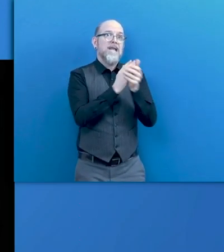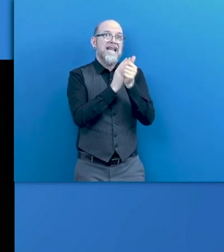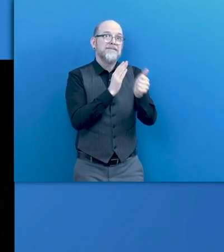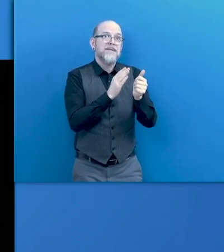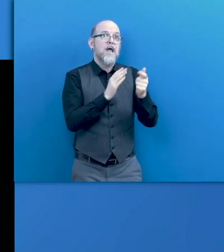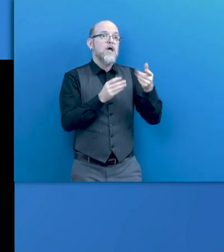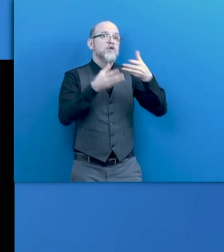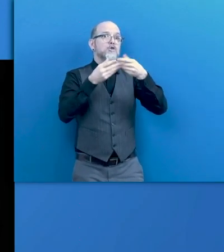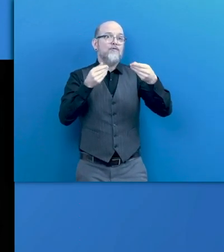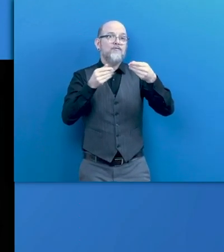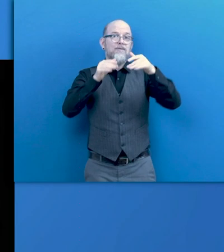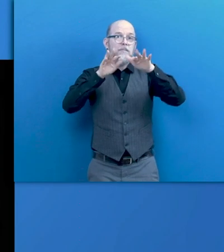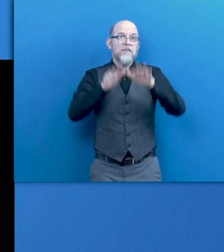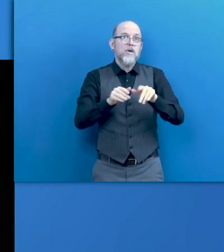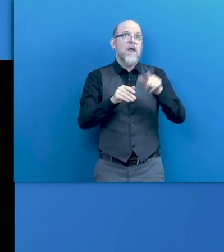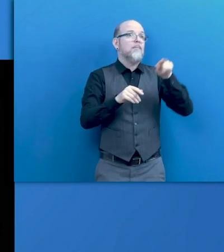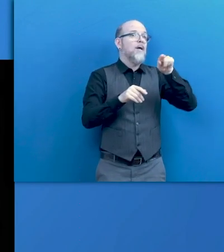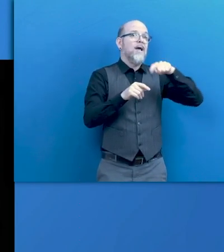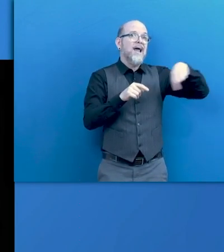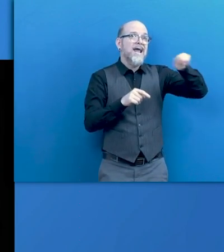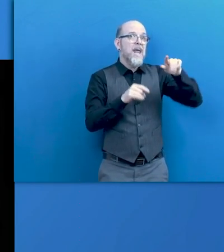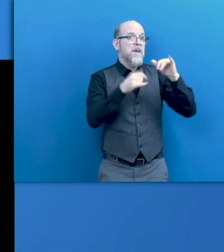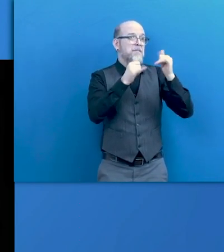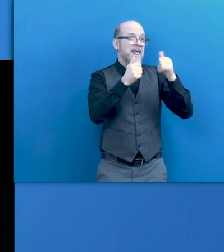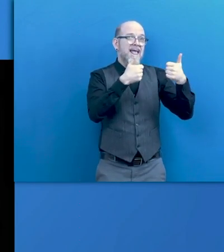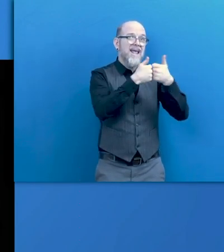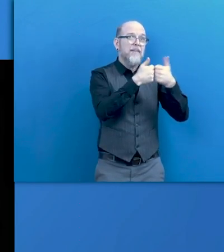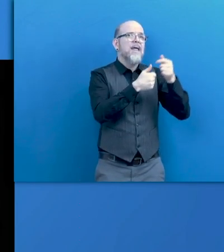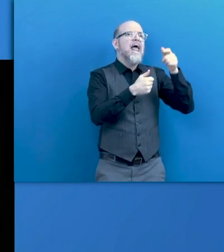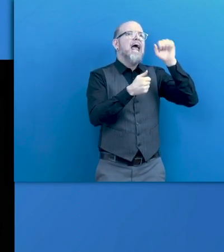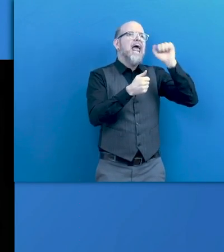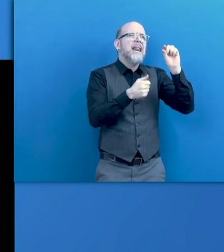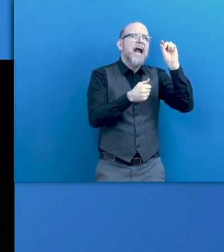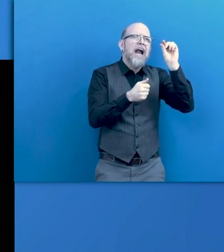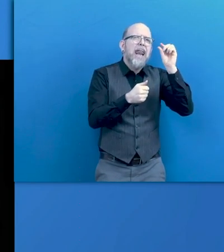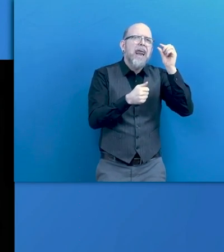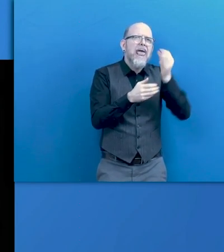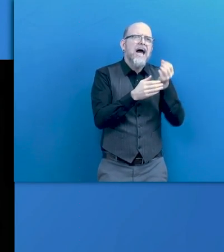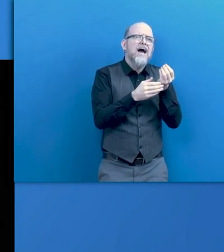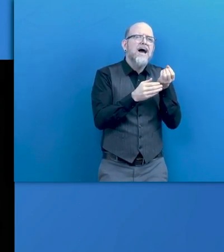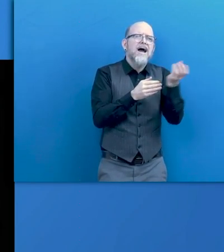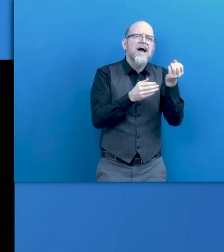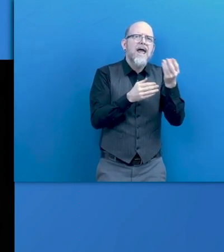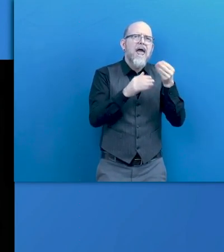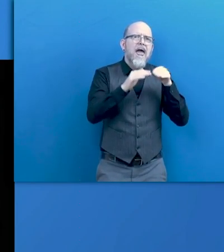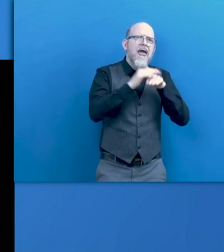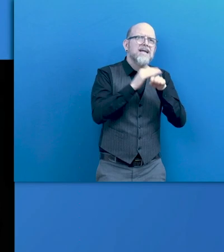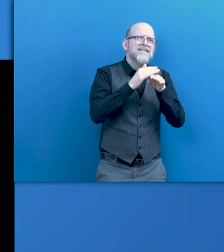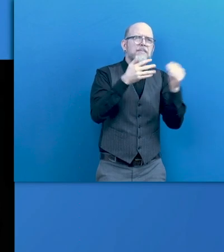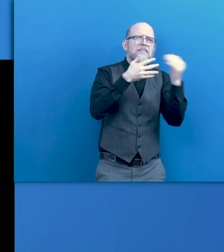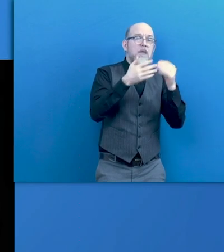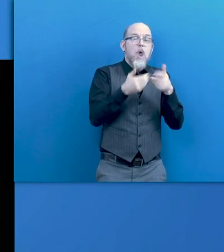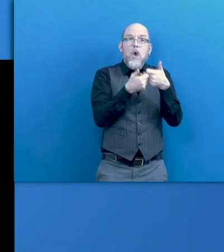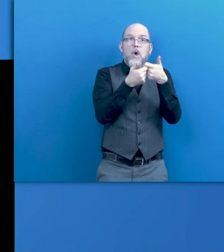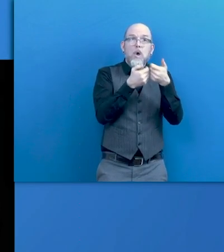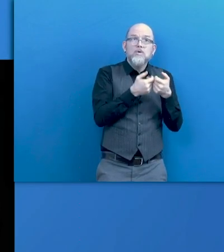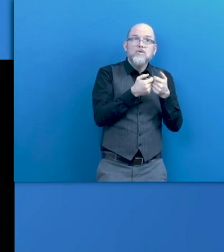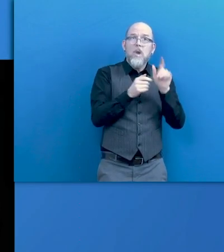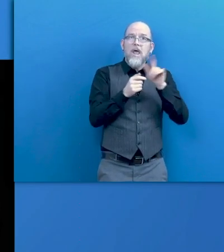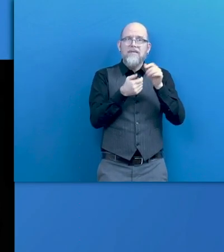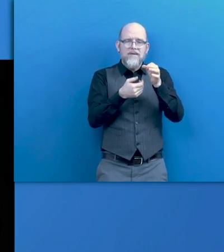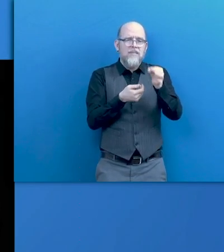and software development, as well as in the game area, because there are small things, such as the controls themselves are adaptable, so